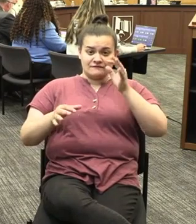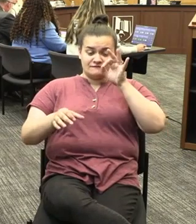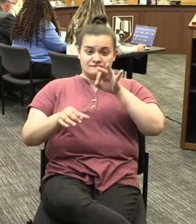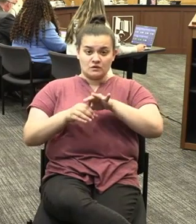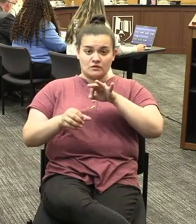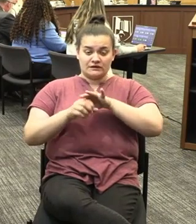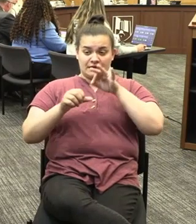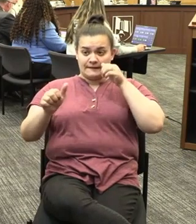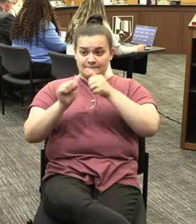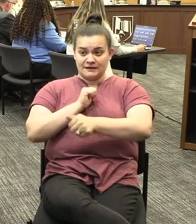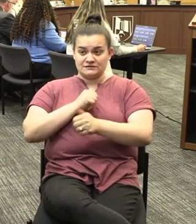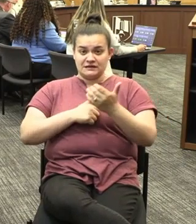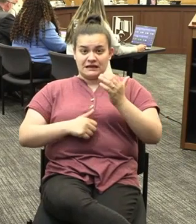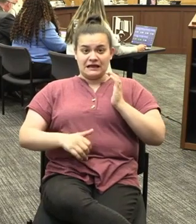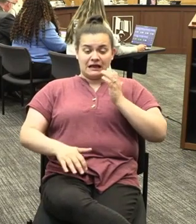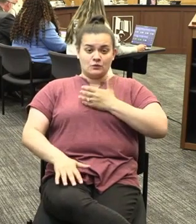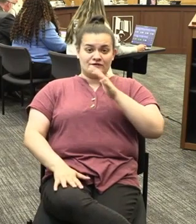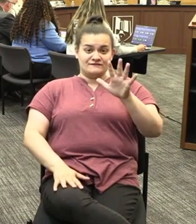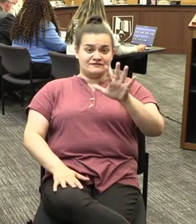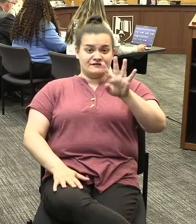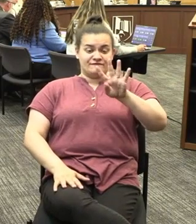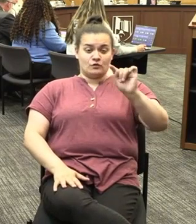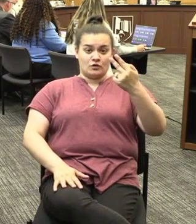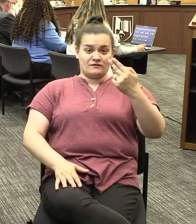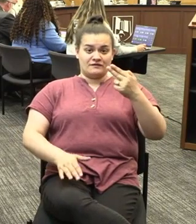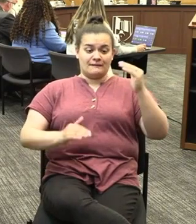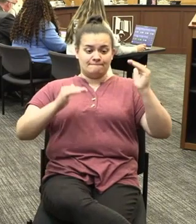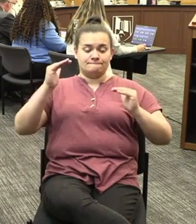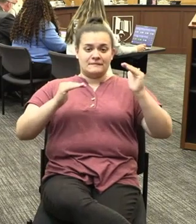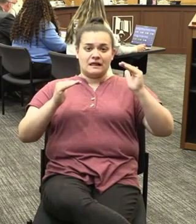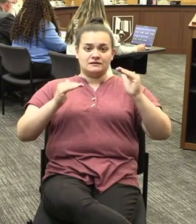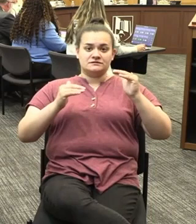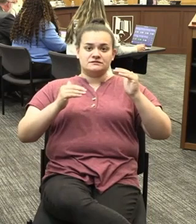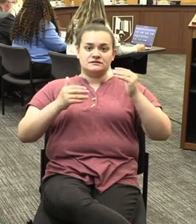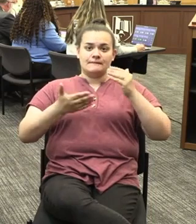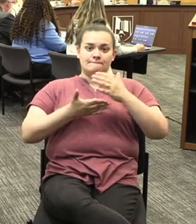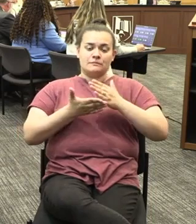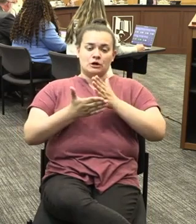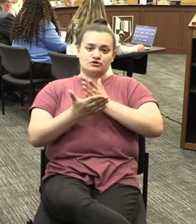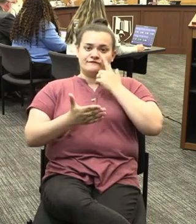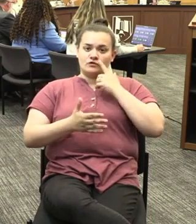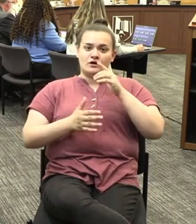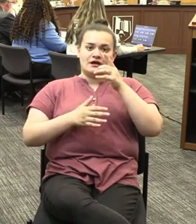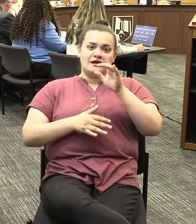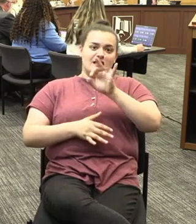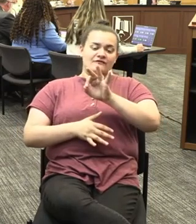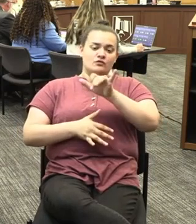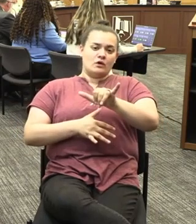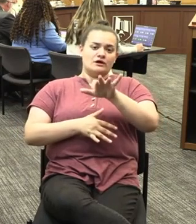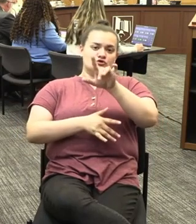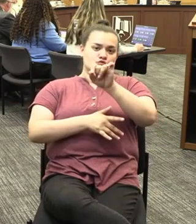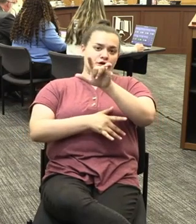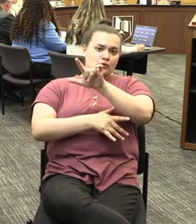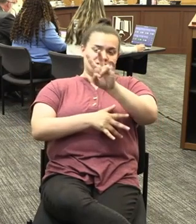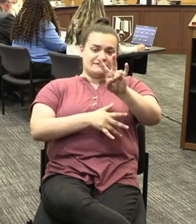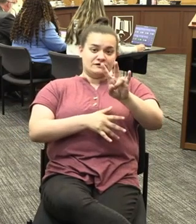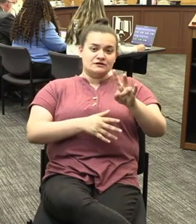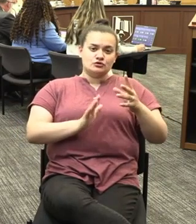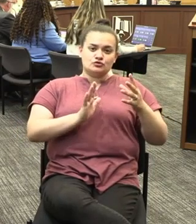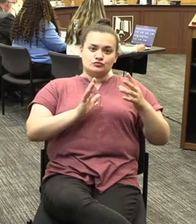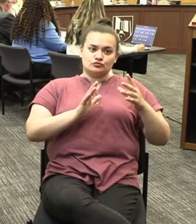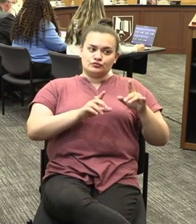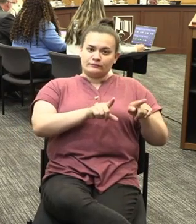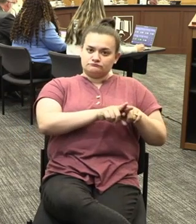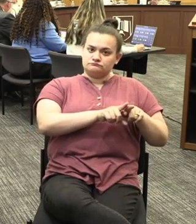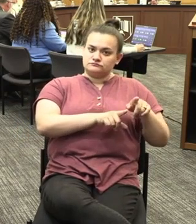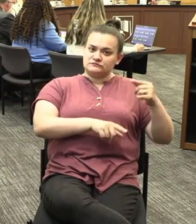passed our 54th balanced budget for FY 2027. So I think, to echo Trustee Garcia again, you're absolutely